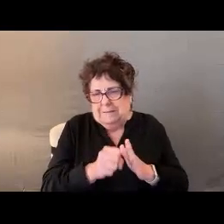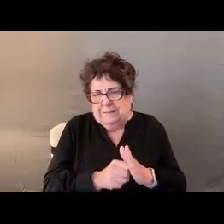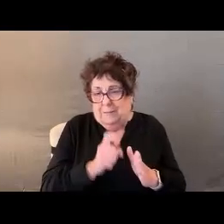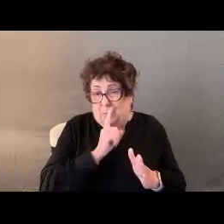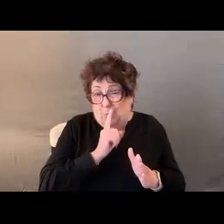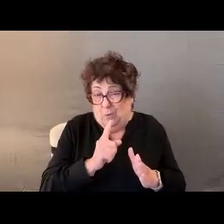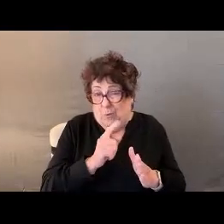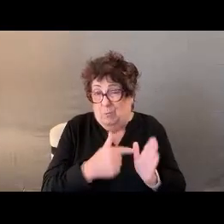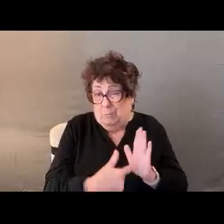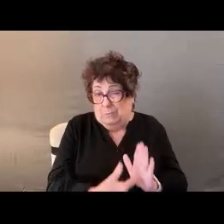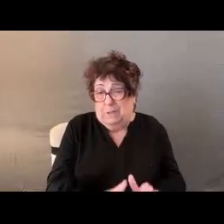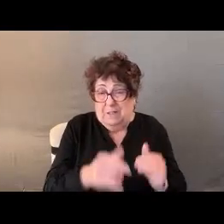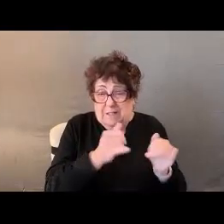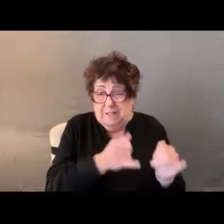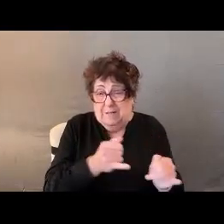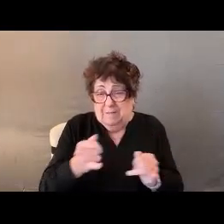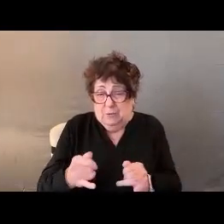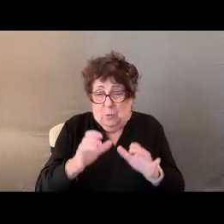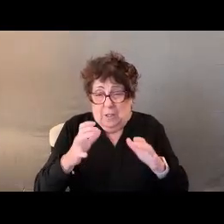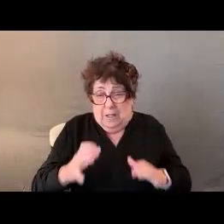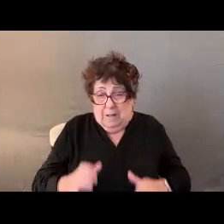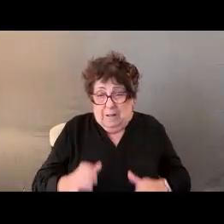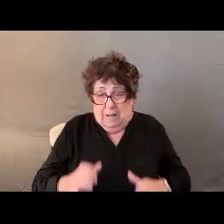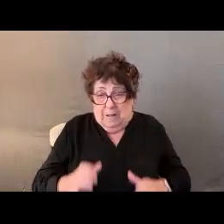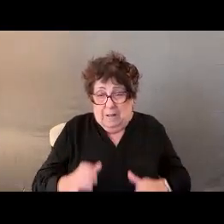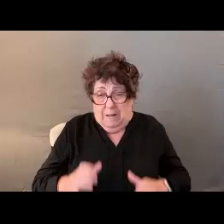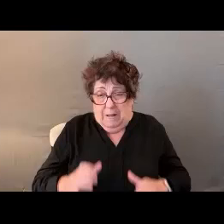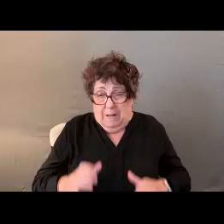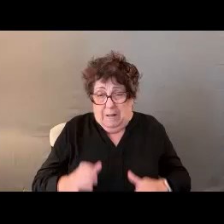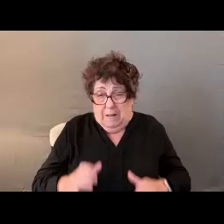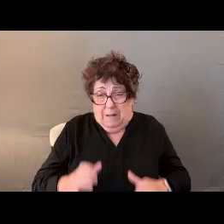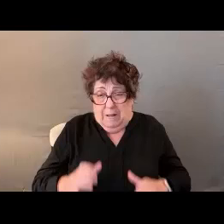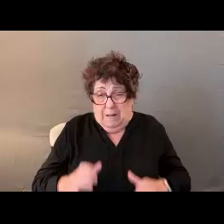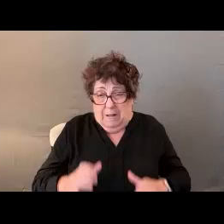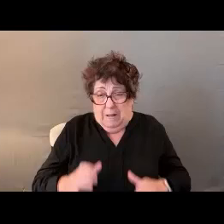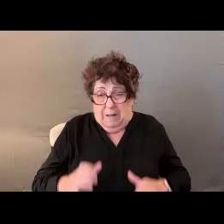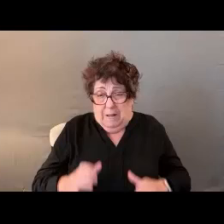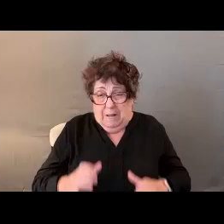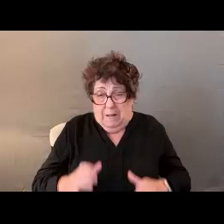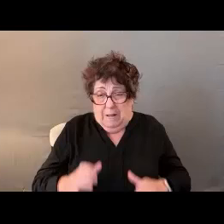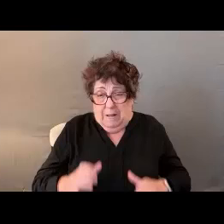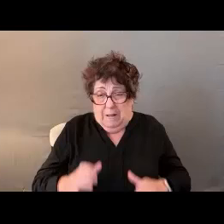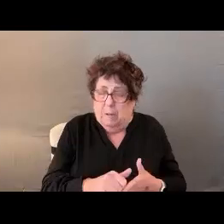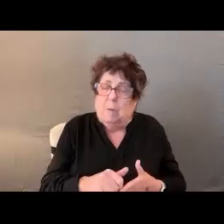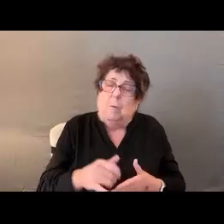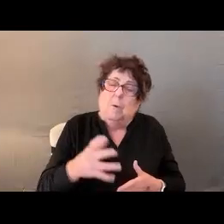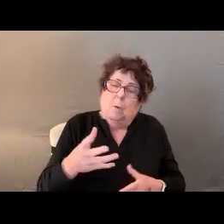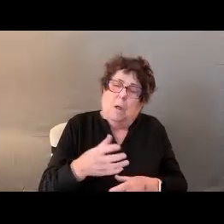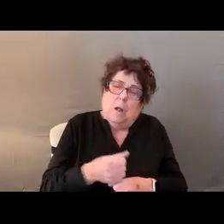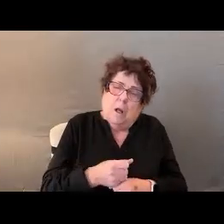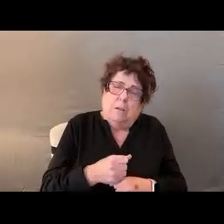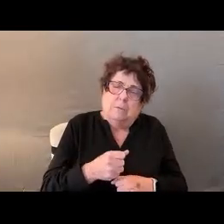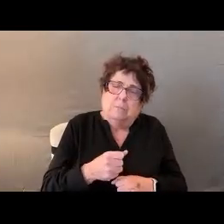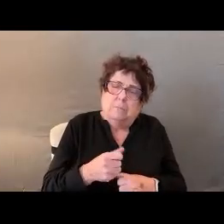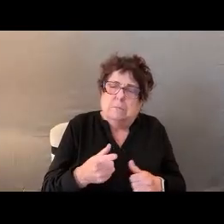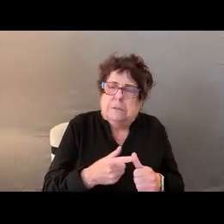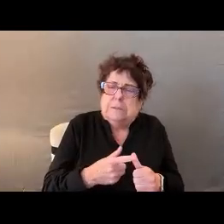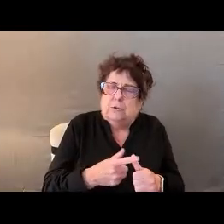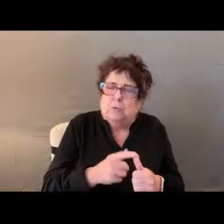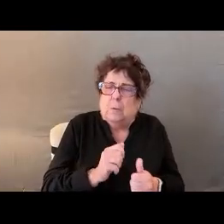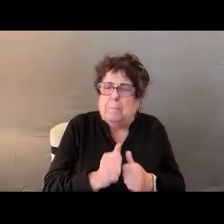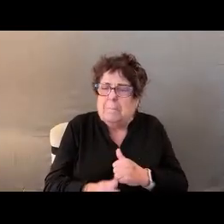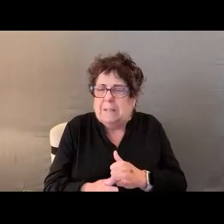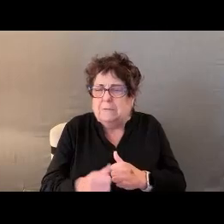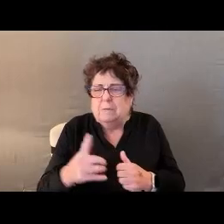individual client concerns like that. And so we got sort of an initial pass on what the big problems and big challenges and big